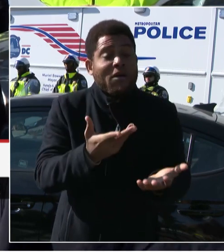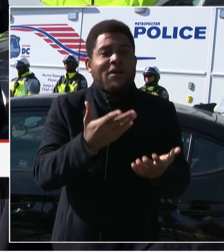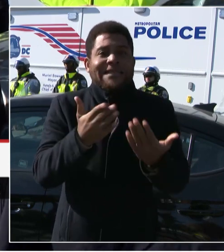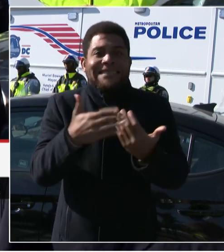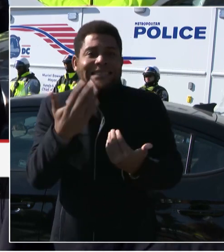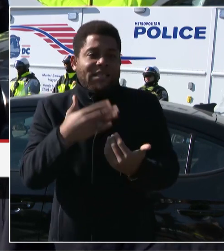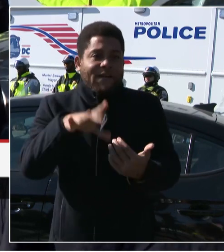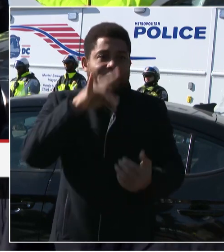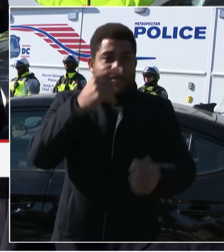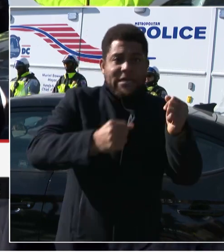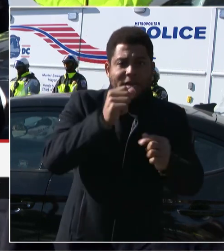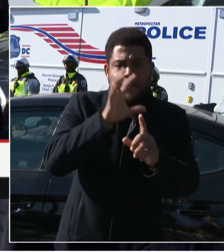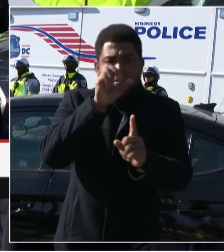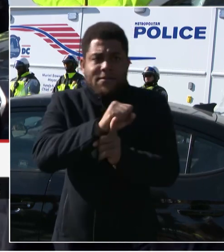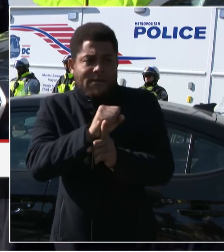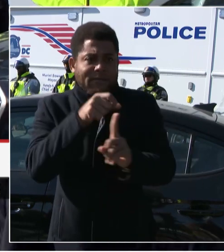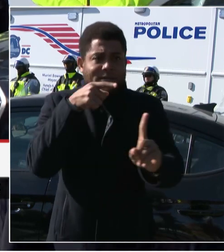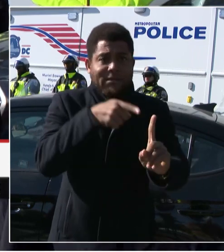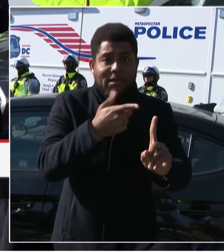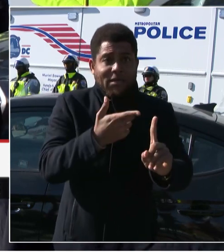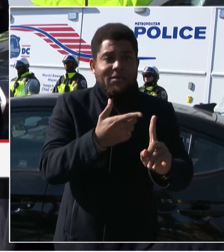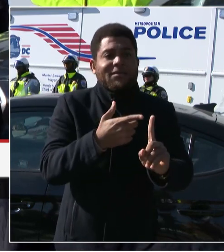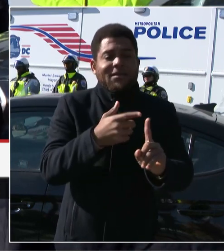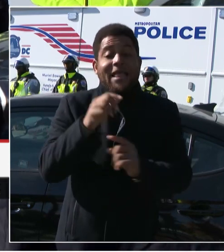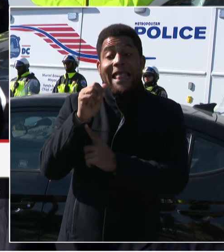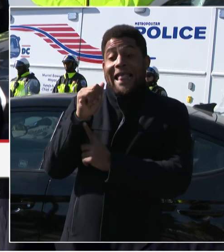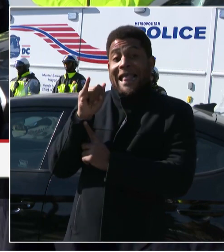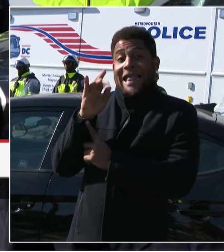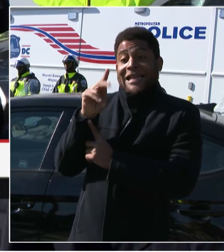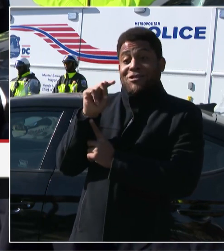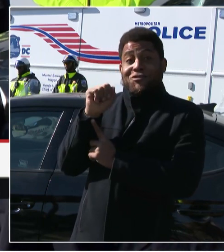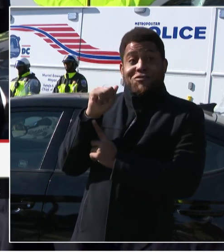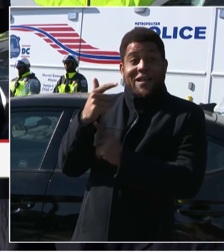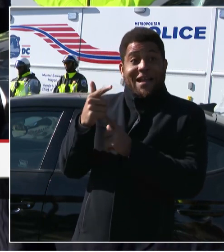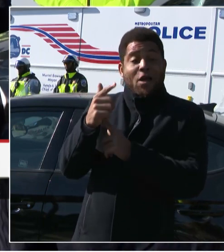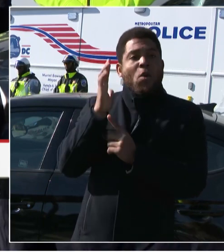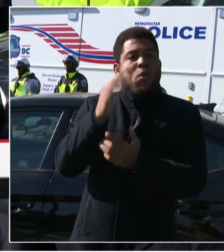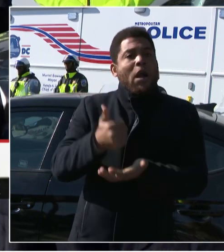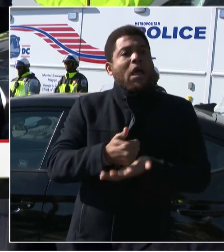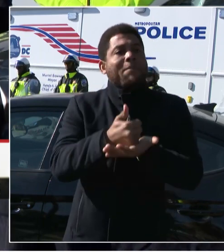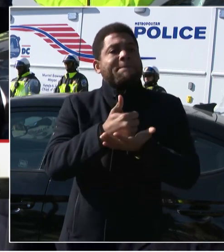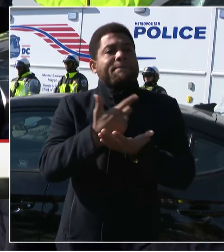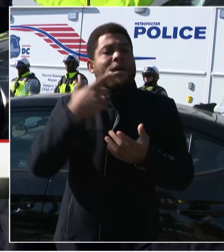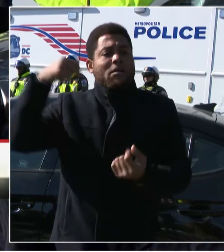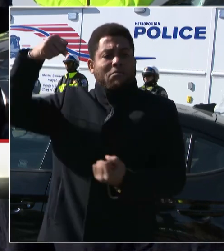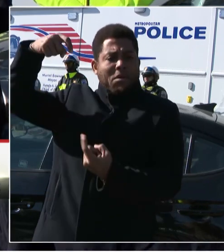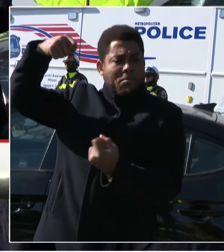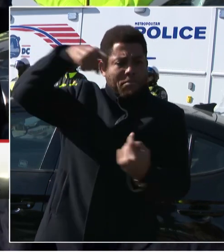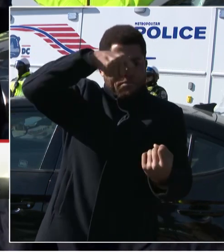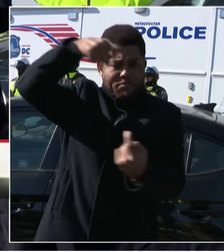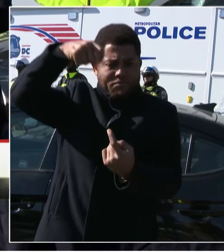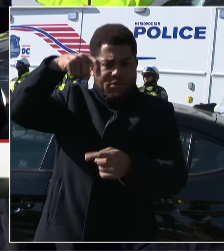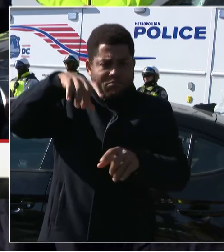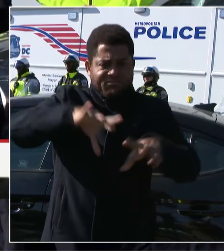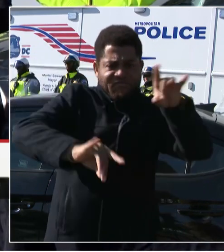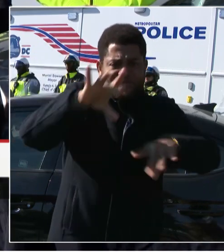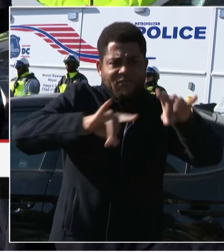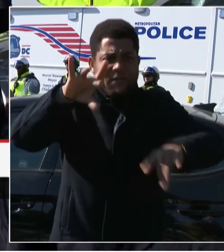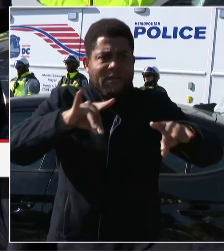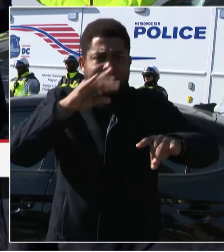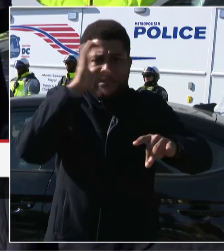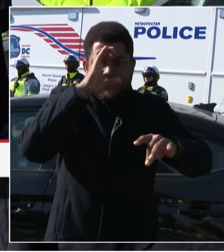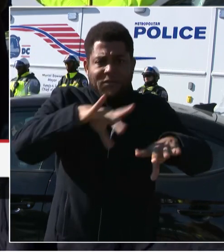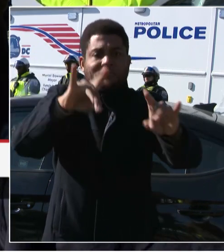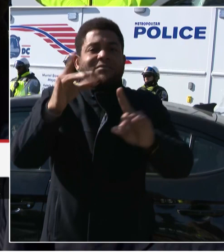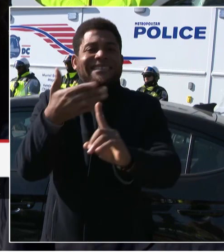Air tags and tile tags tracking devices allow MPD officers and detectives the ability to quickly locate a stolen